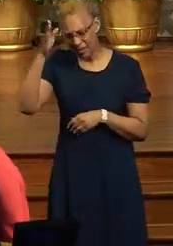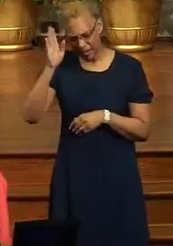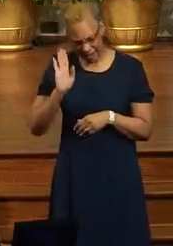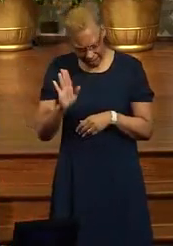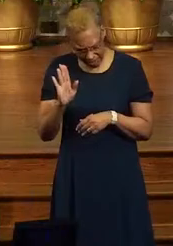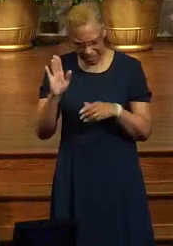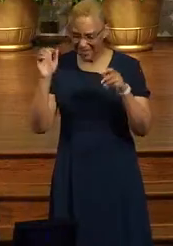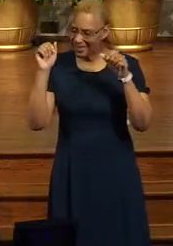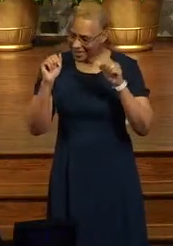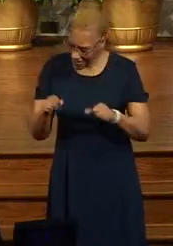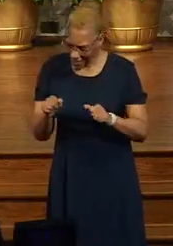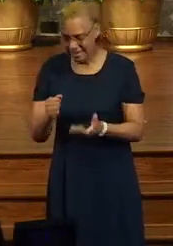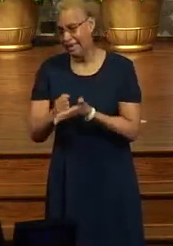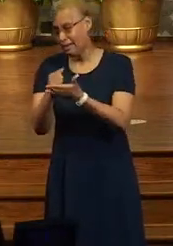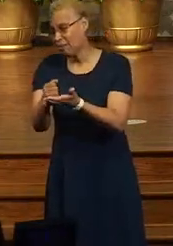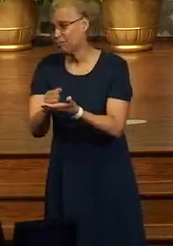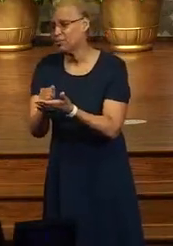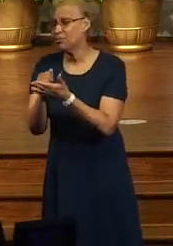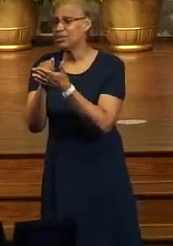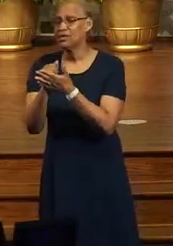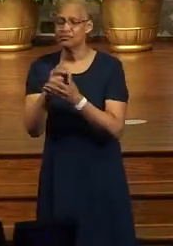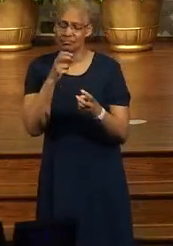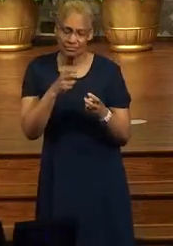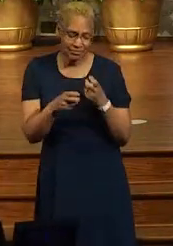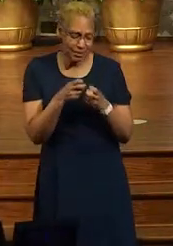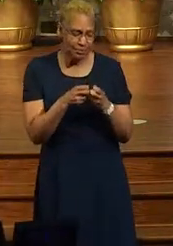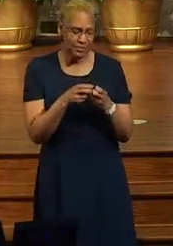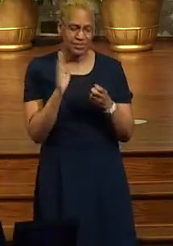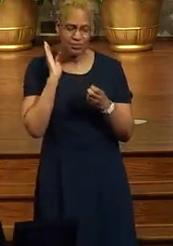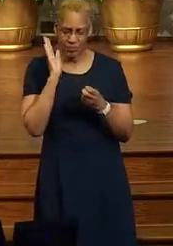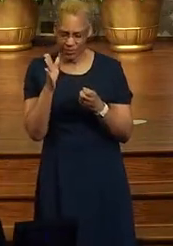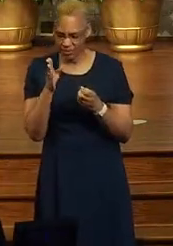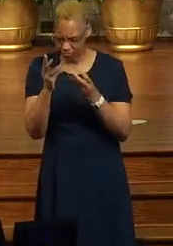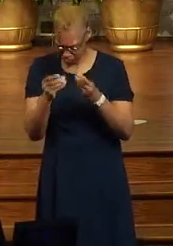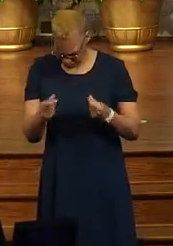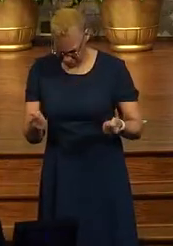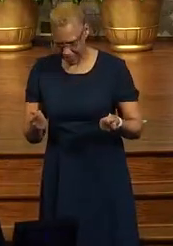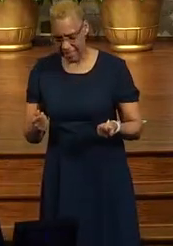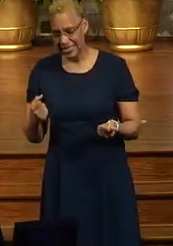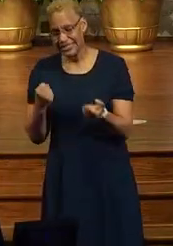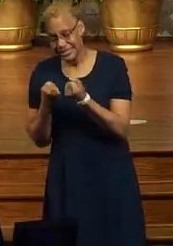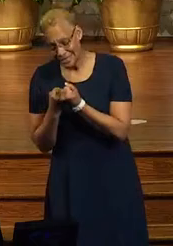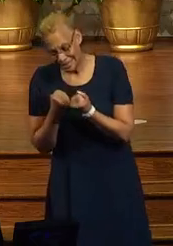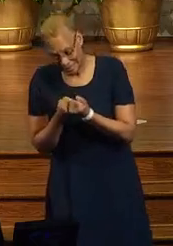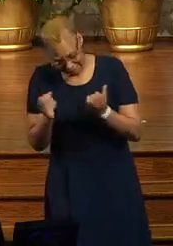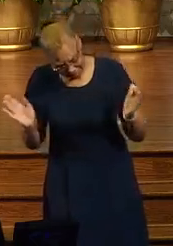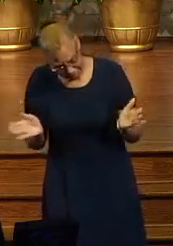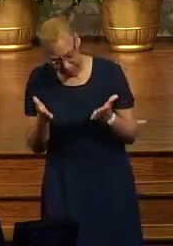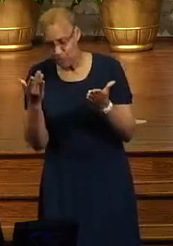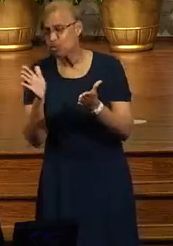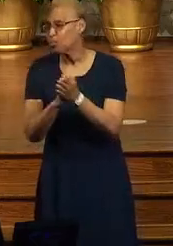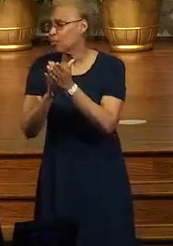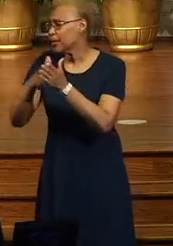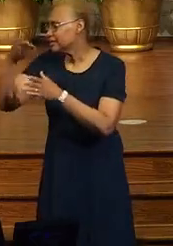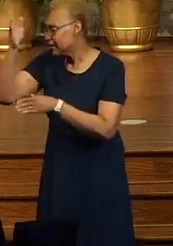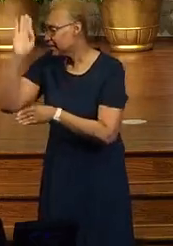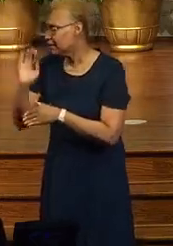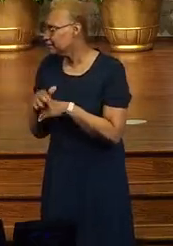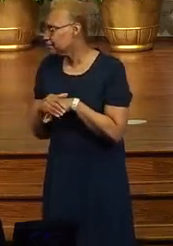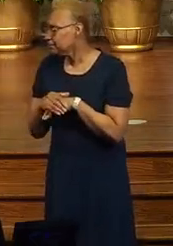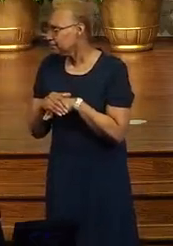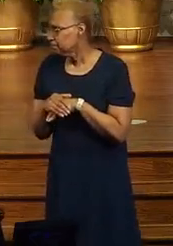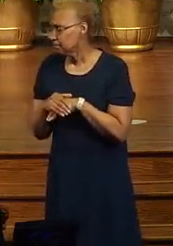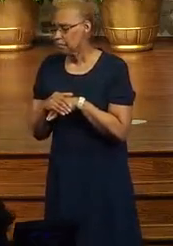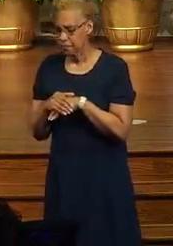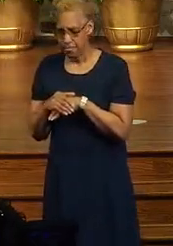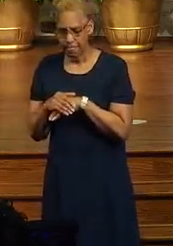can redeem you. He will sustain you. Praise God. Praise God. Praise God. Yes, come on.